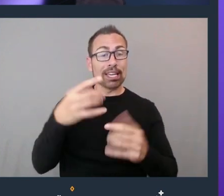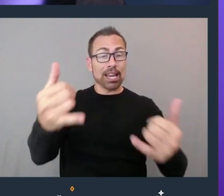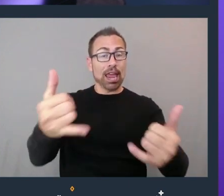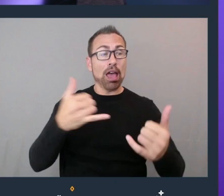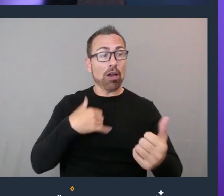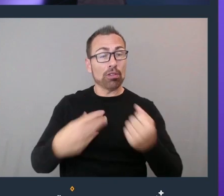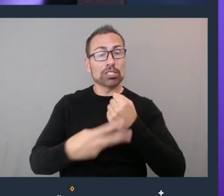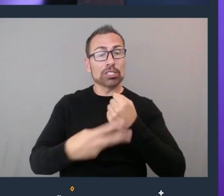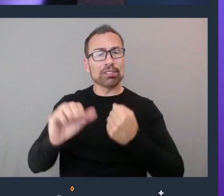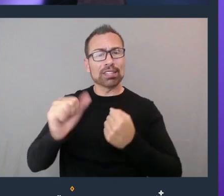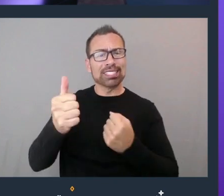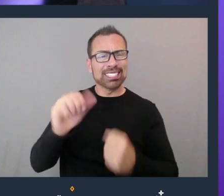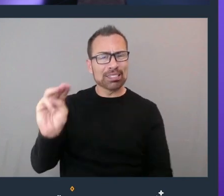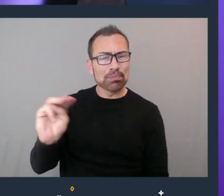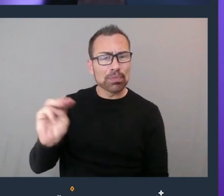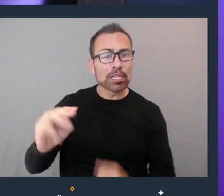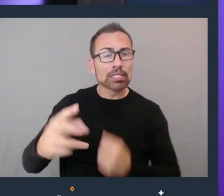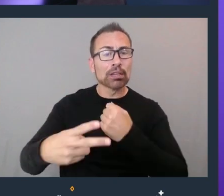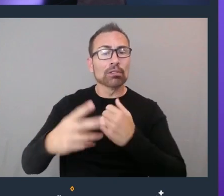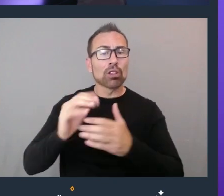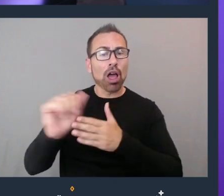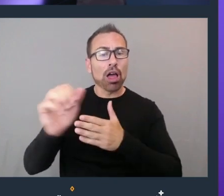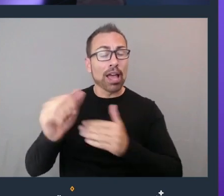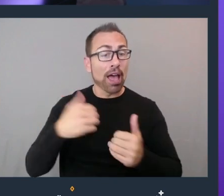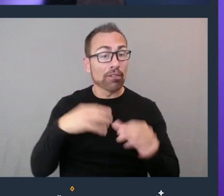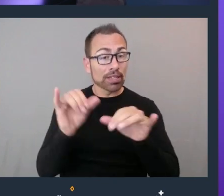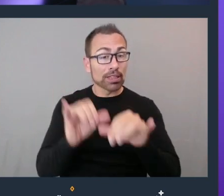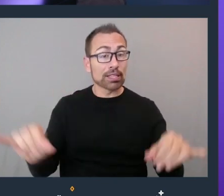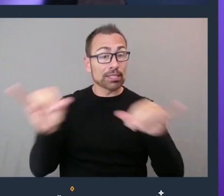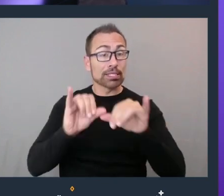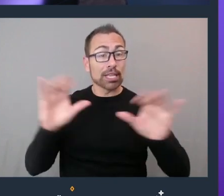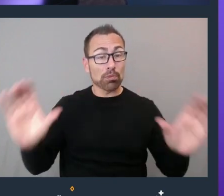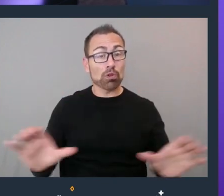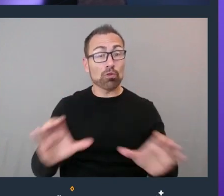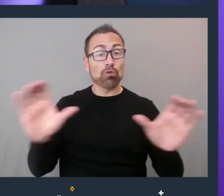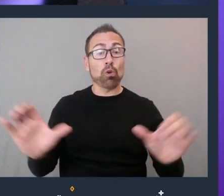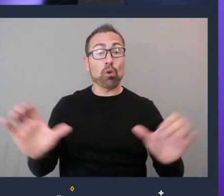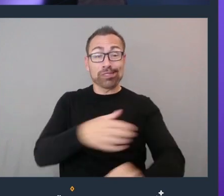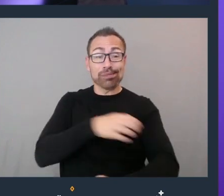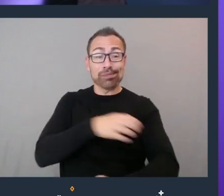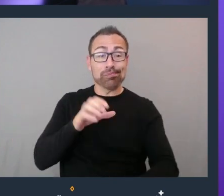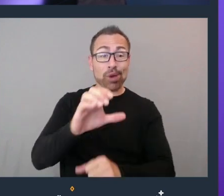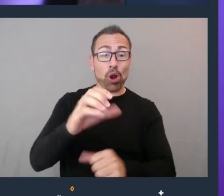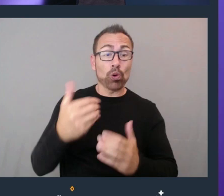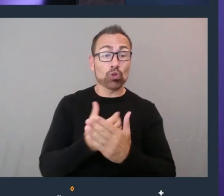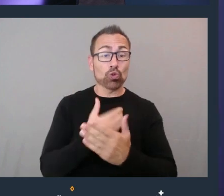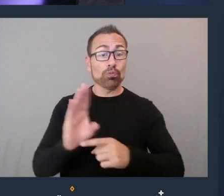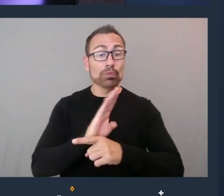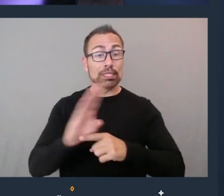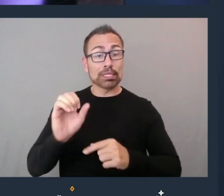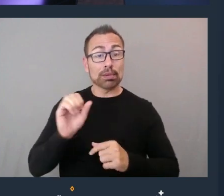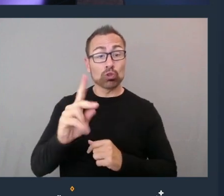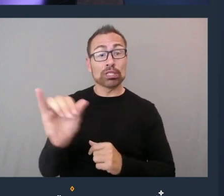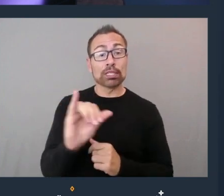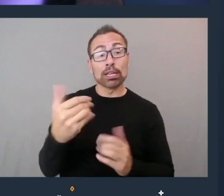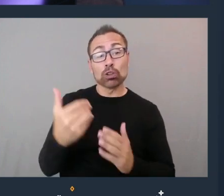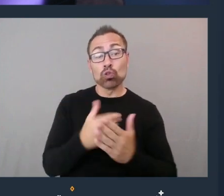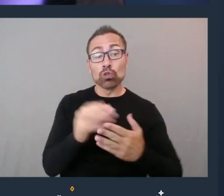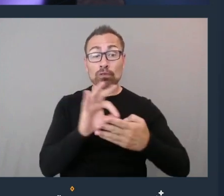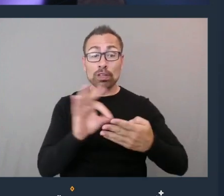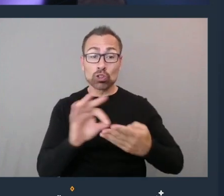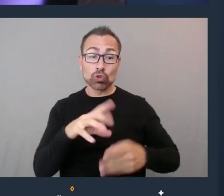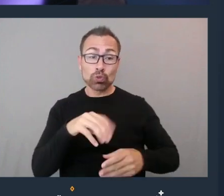dollars while having the same performance and powering new business opportunities like new features in their app. To unlock all